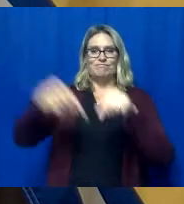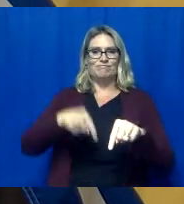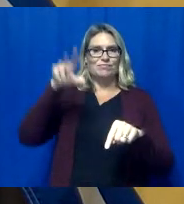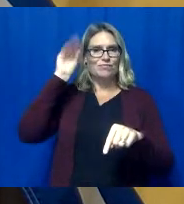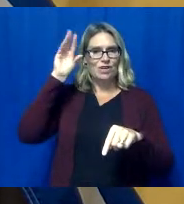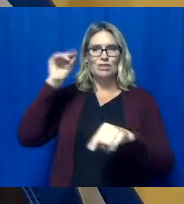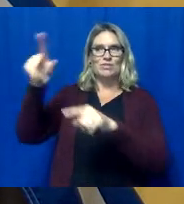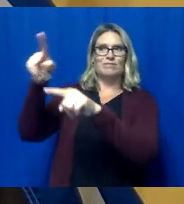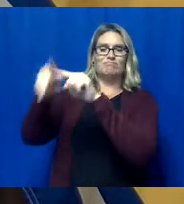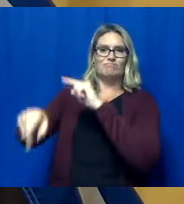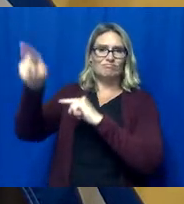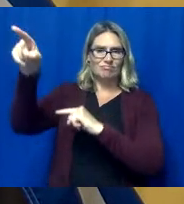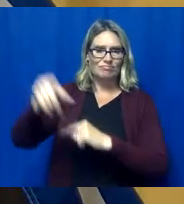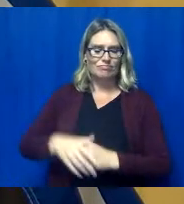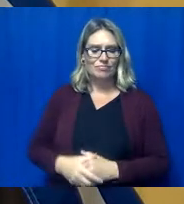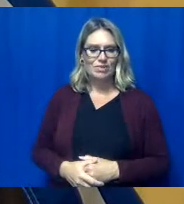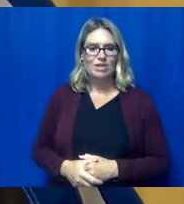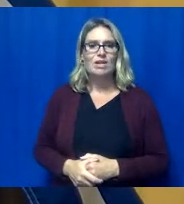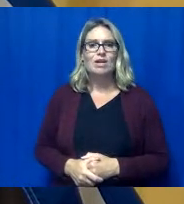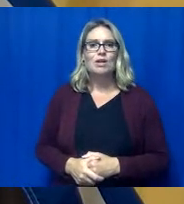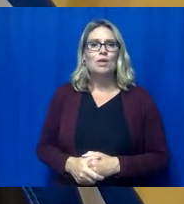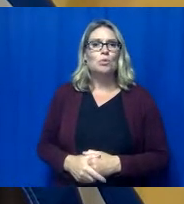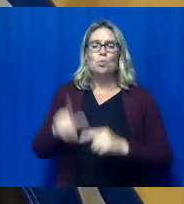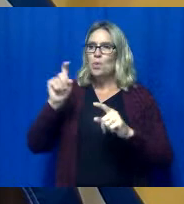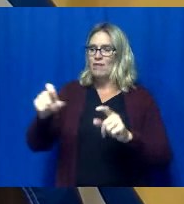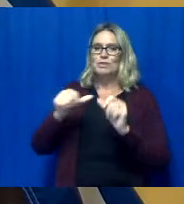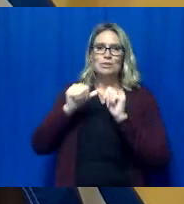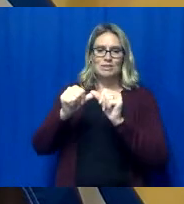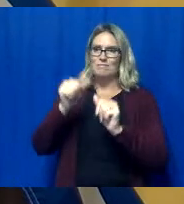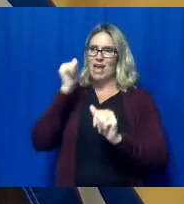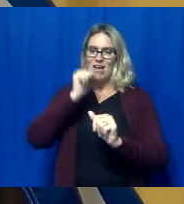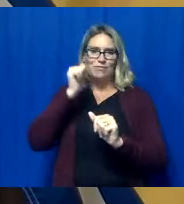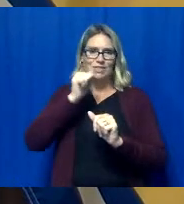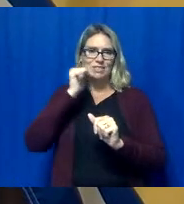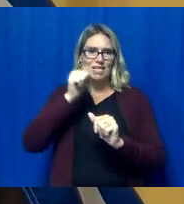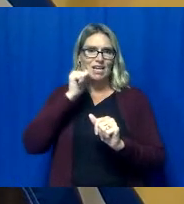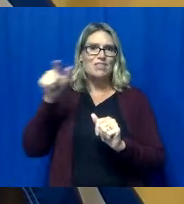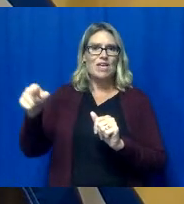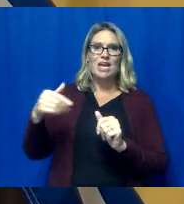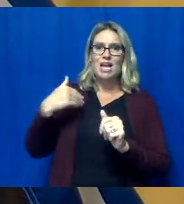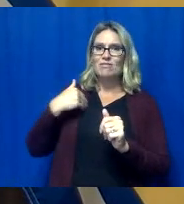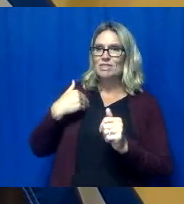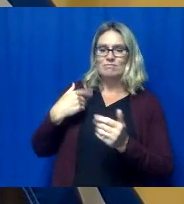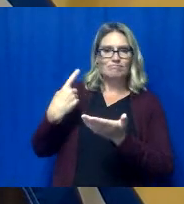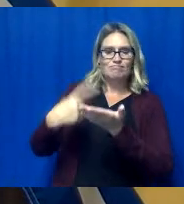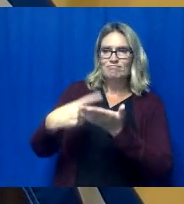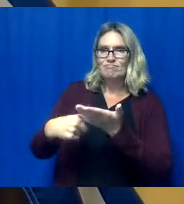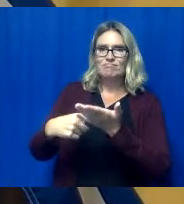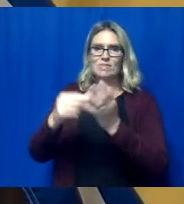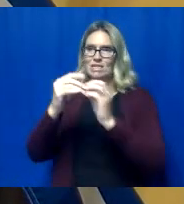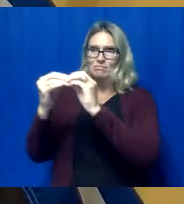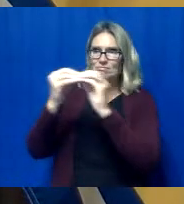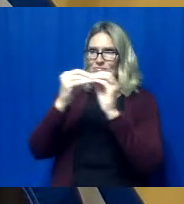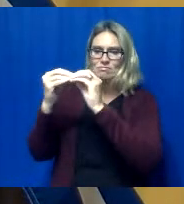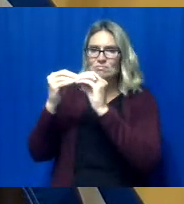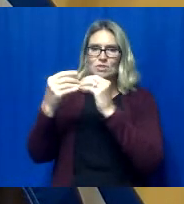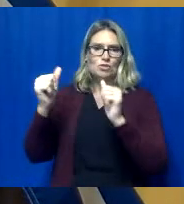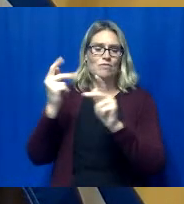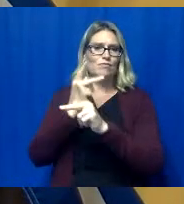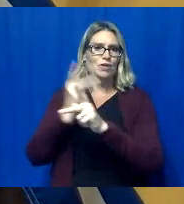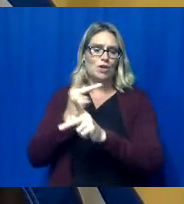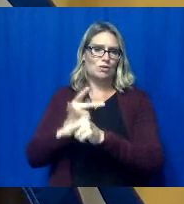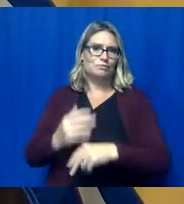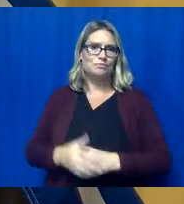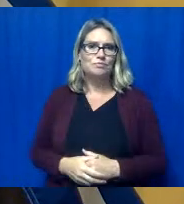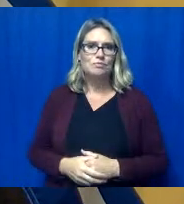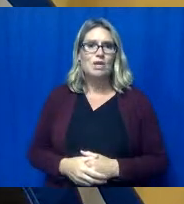You know, we have to continually assess every single day. They have an in-brief and an out-brief to analyze what's happening. With regards to faith